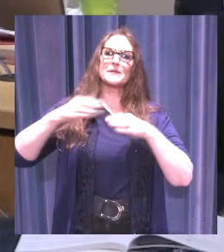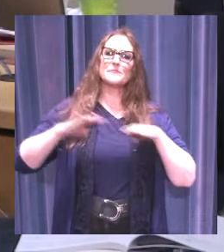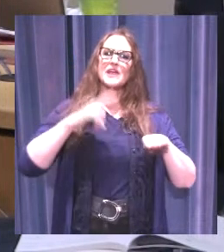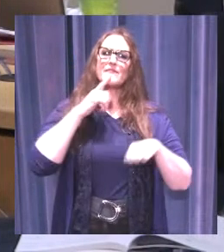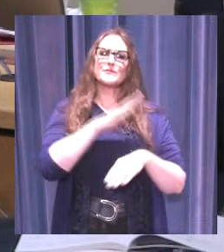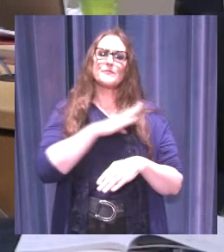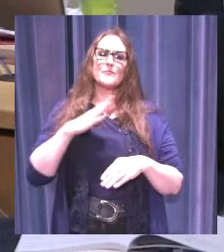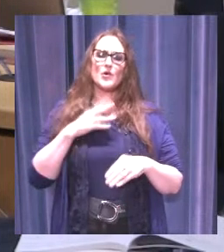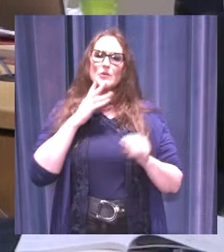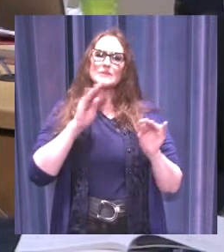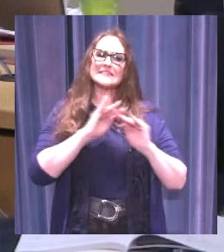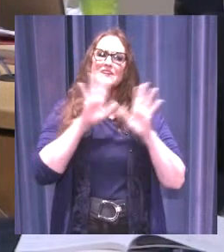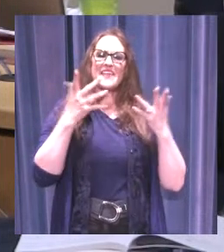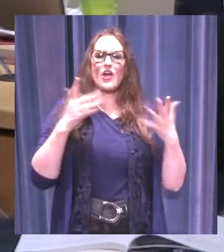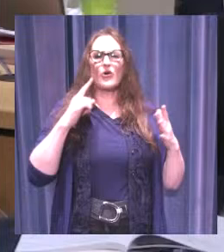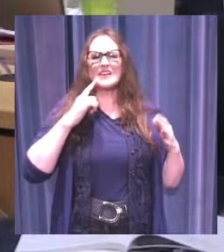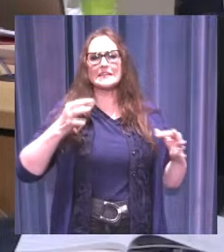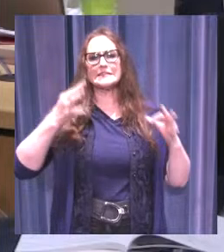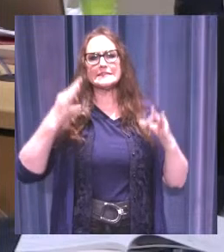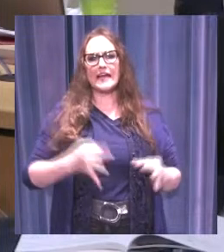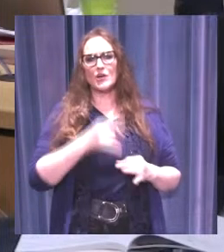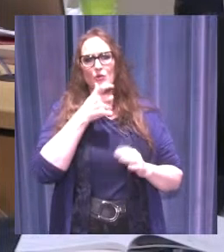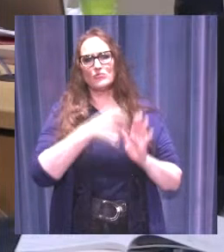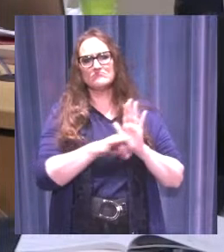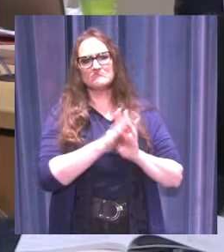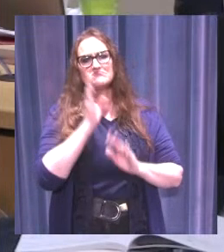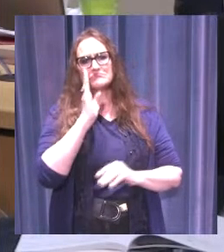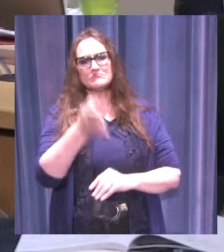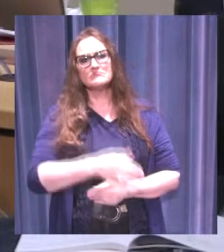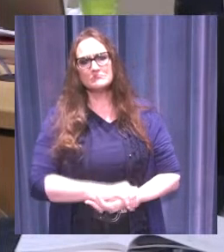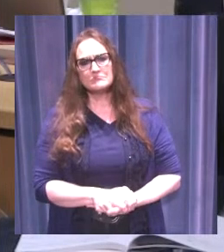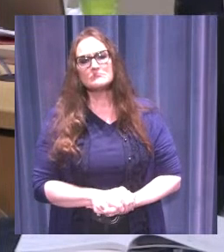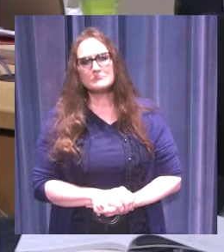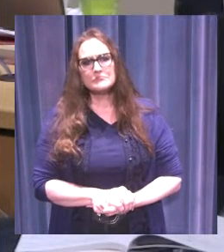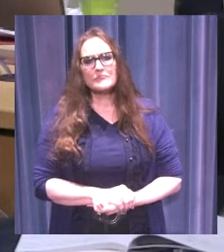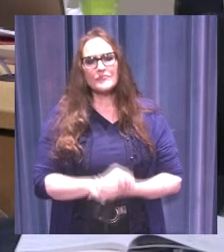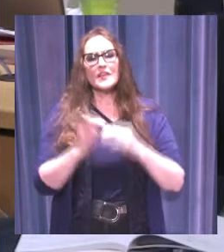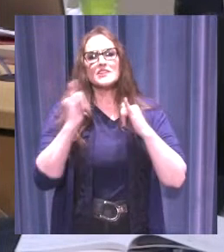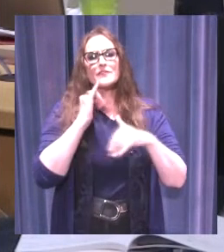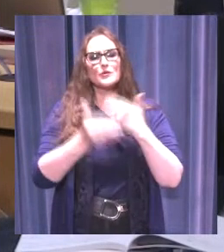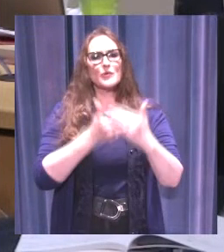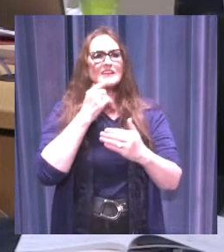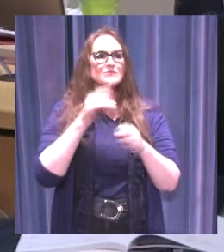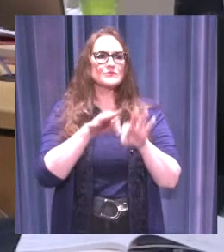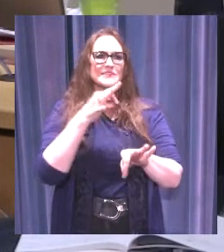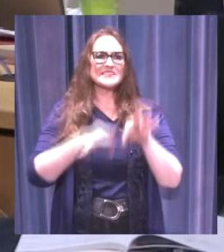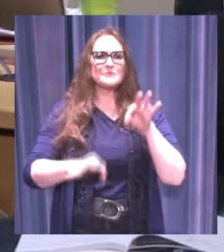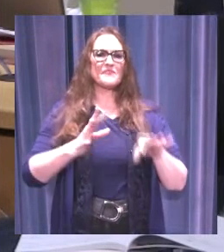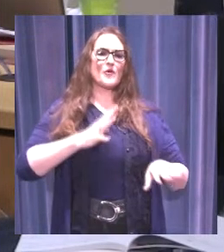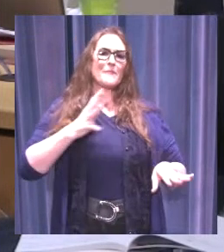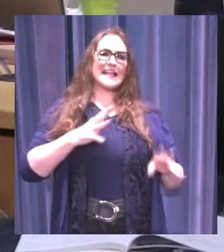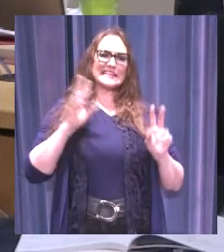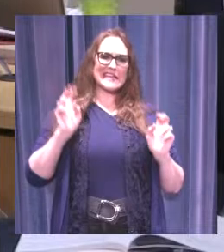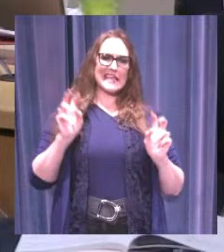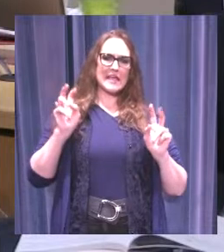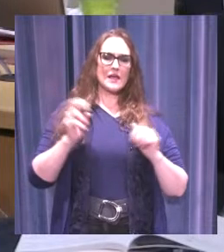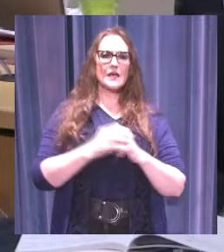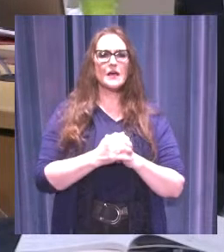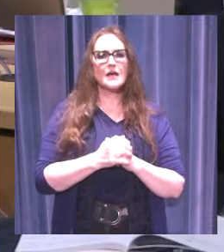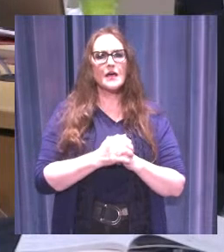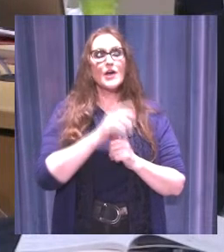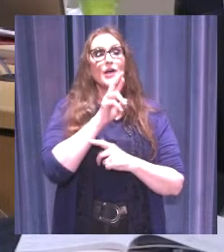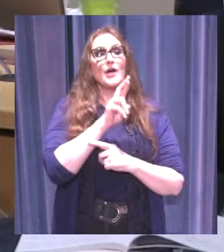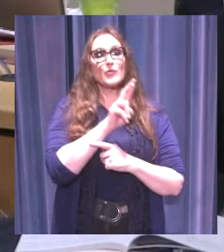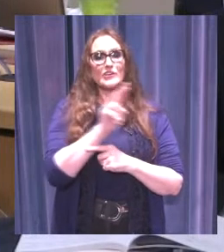was clear that they already decided on who was going to be their choice. The interview process was simply a formality. Richardson Snell